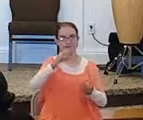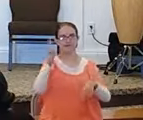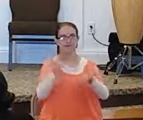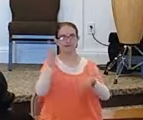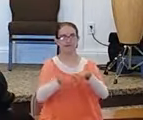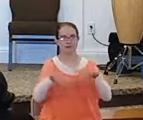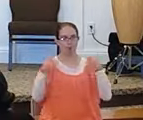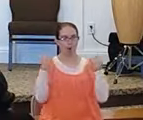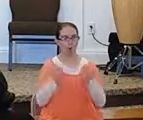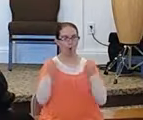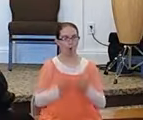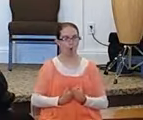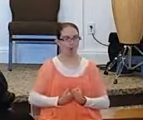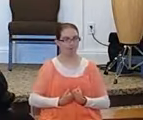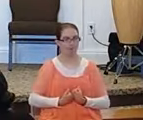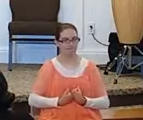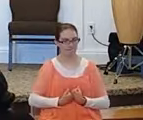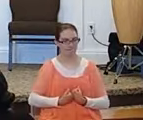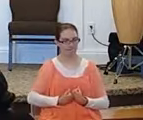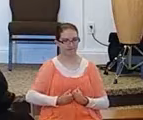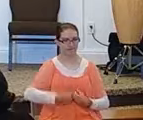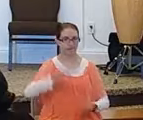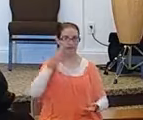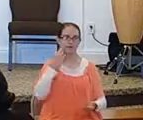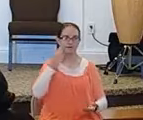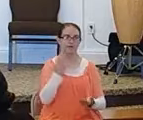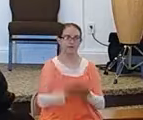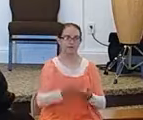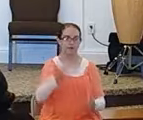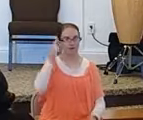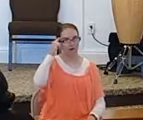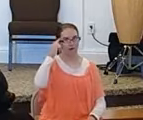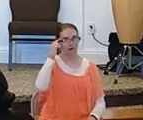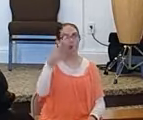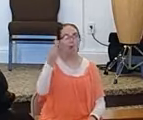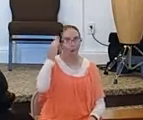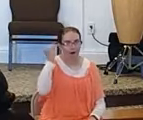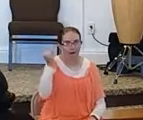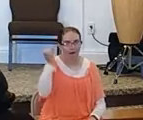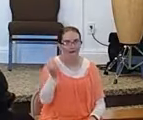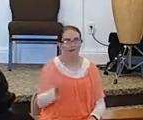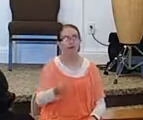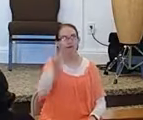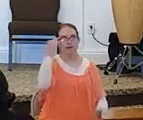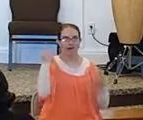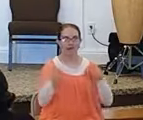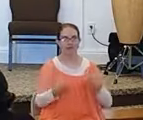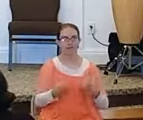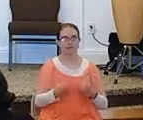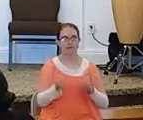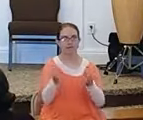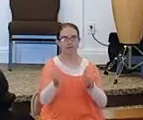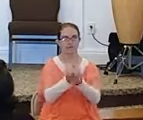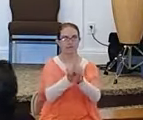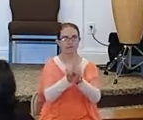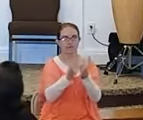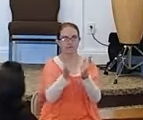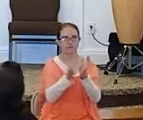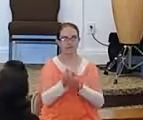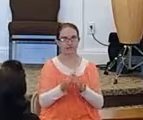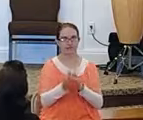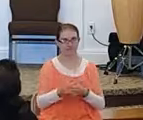sitting clothed and in his right mind. You know why? Because he had been with